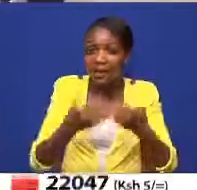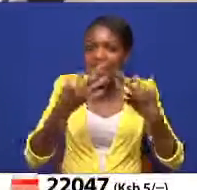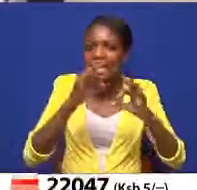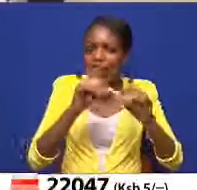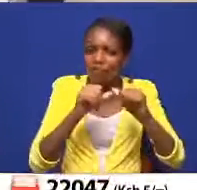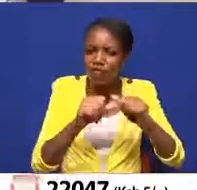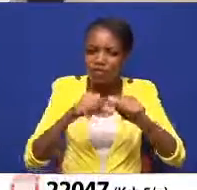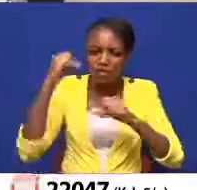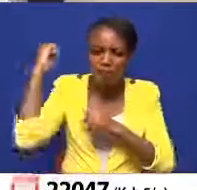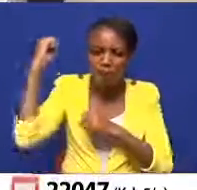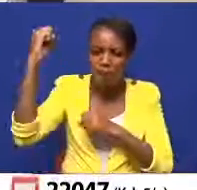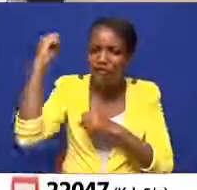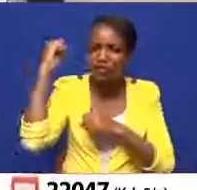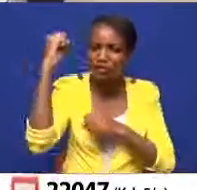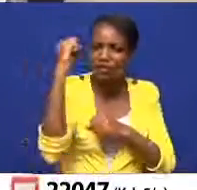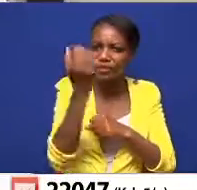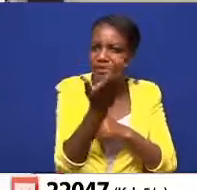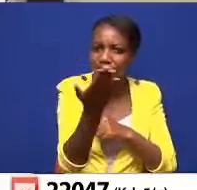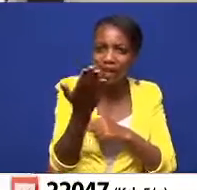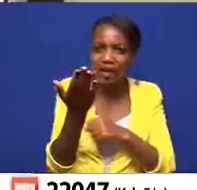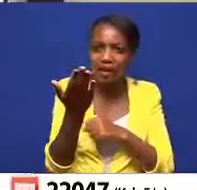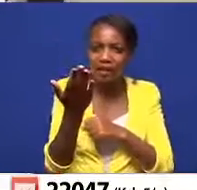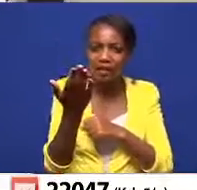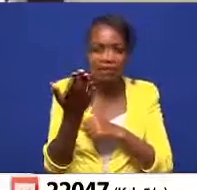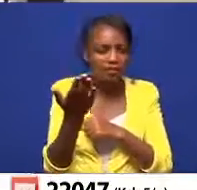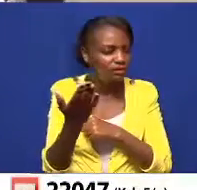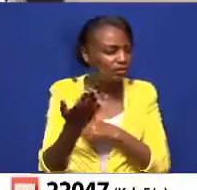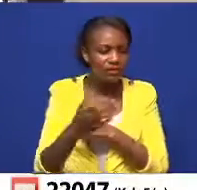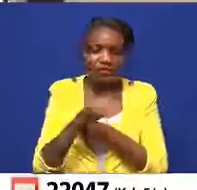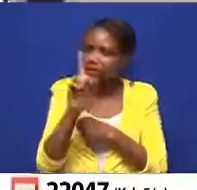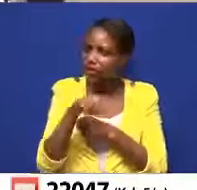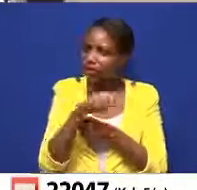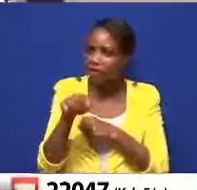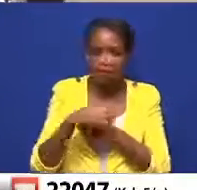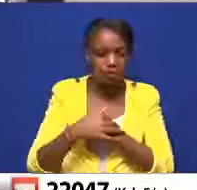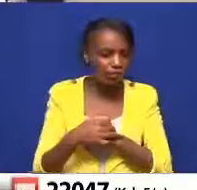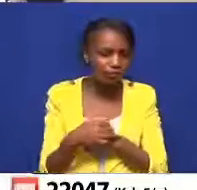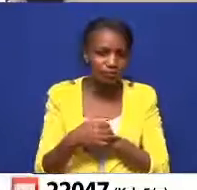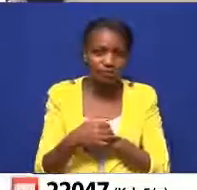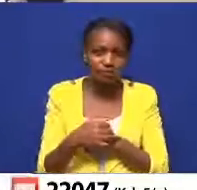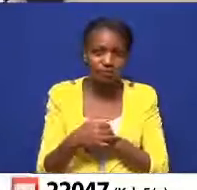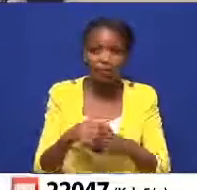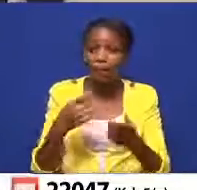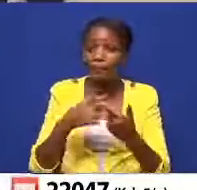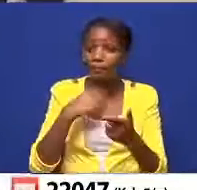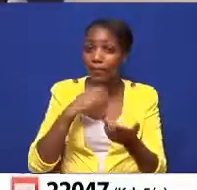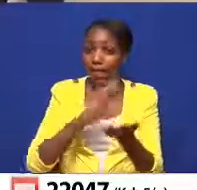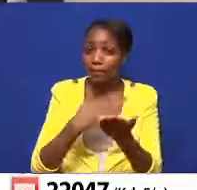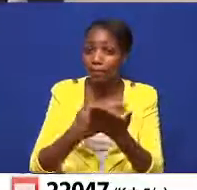start politicizing interventions, COVID-19